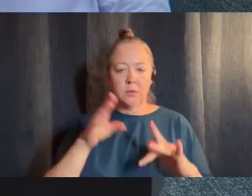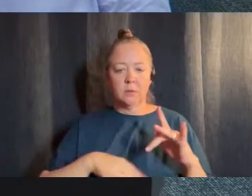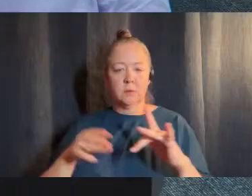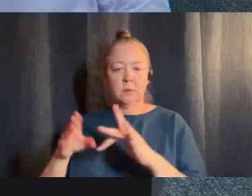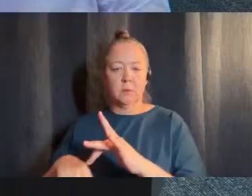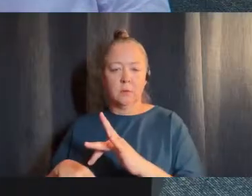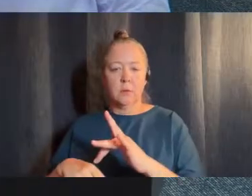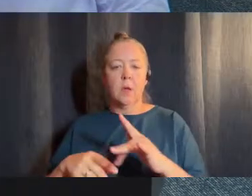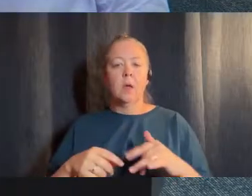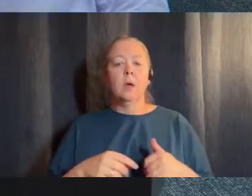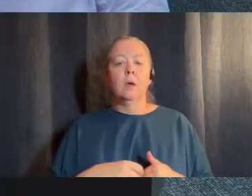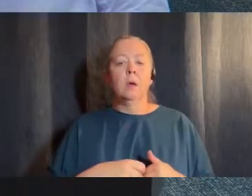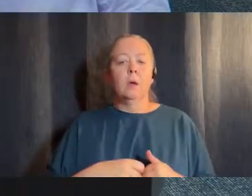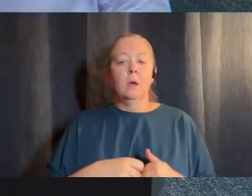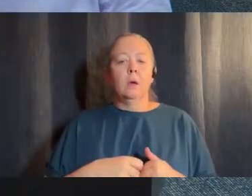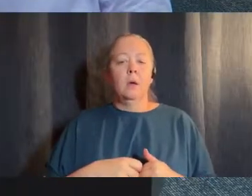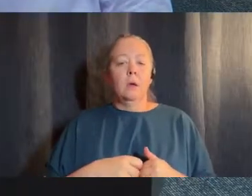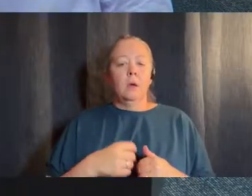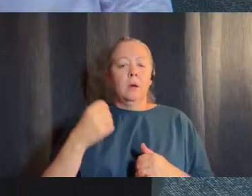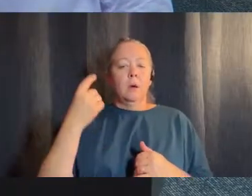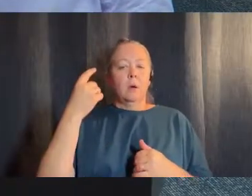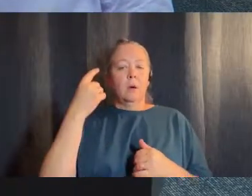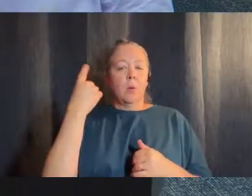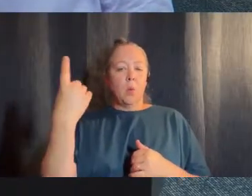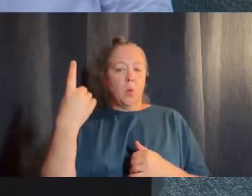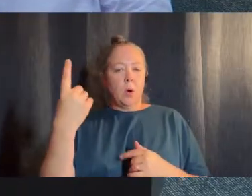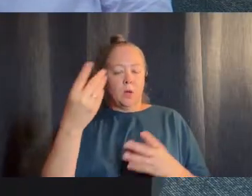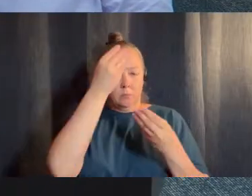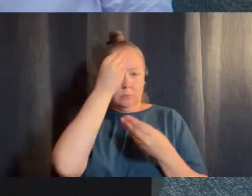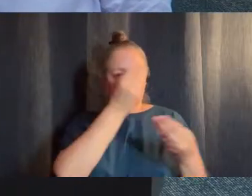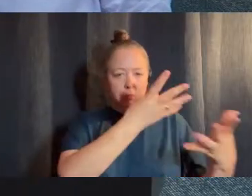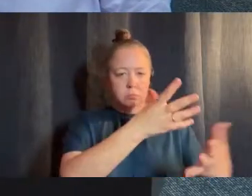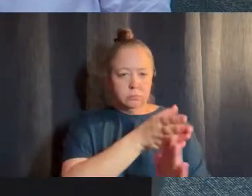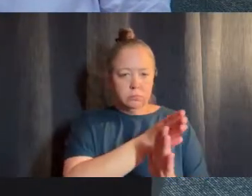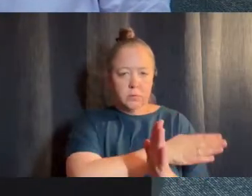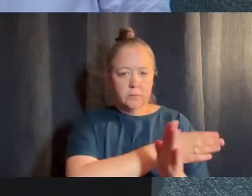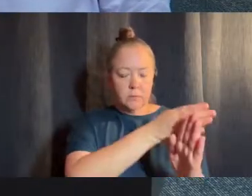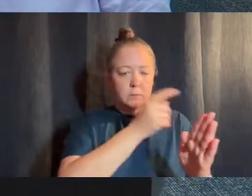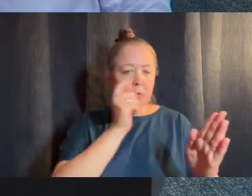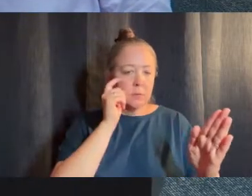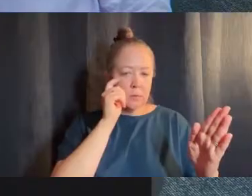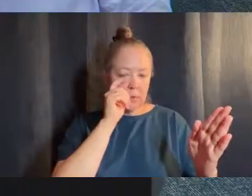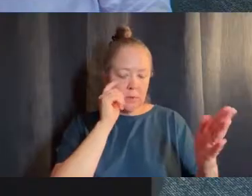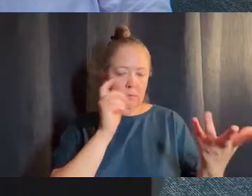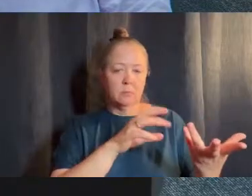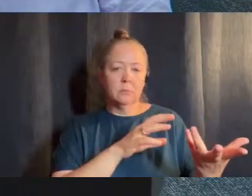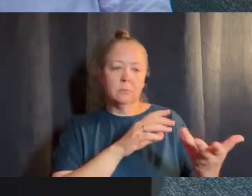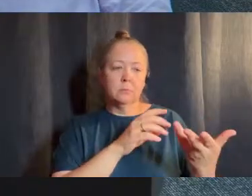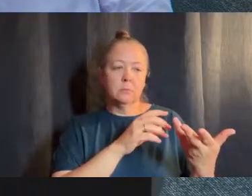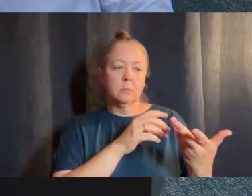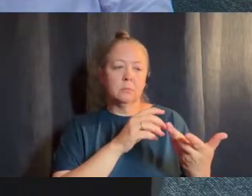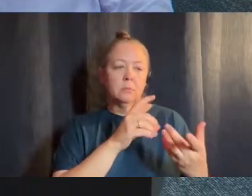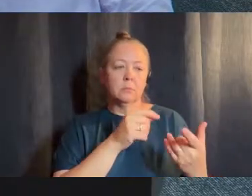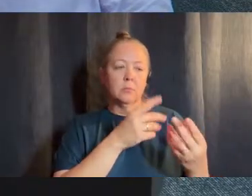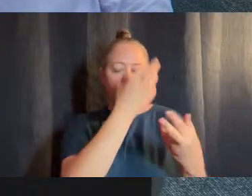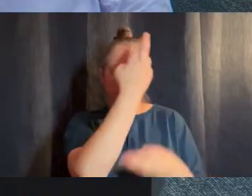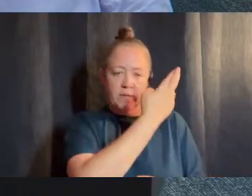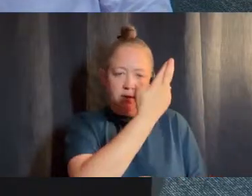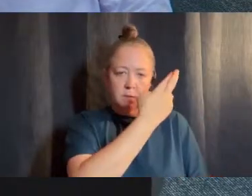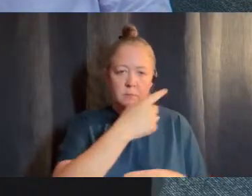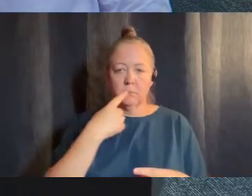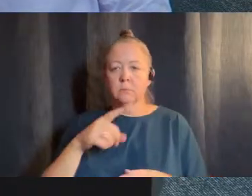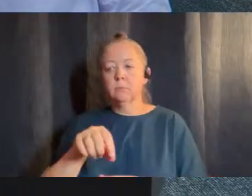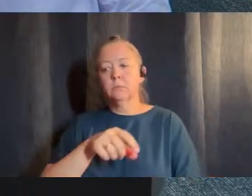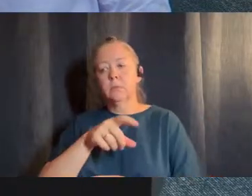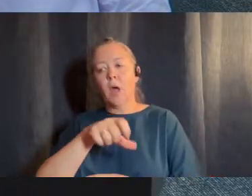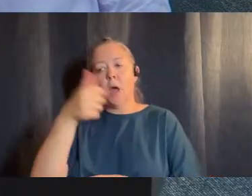and then chose to stop participating. His absence was rightfully excused without debate. The other was not present at